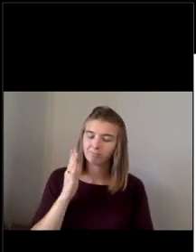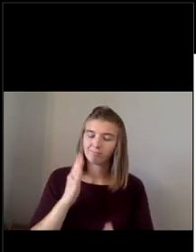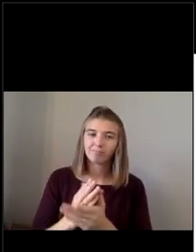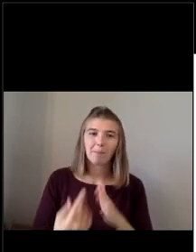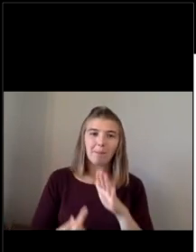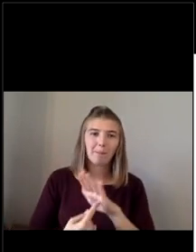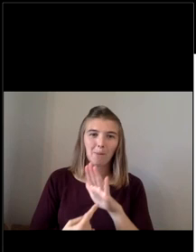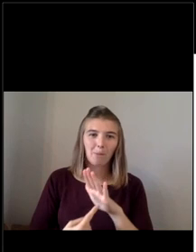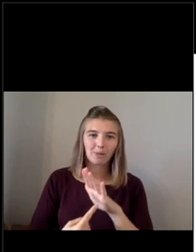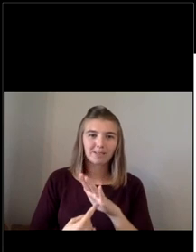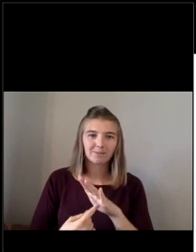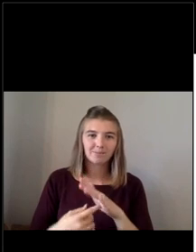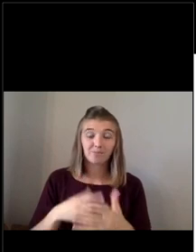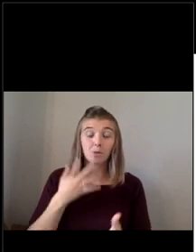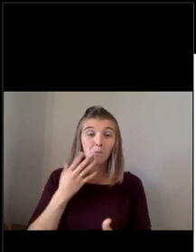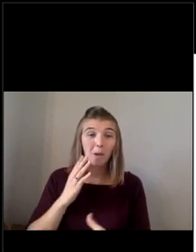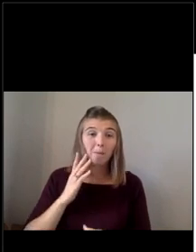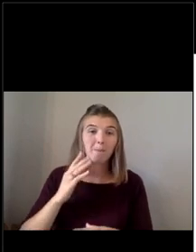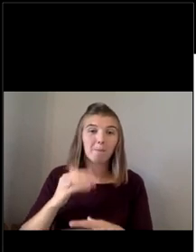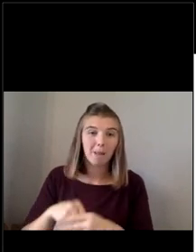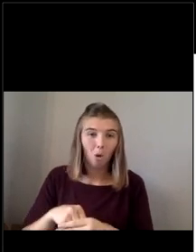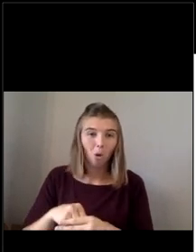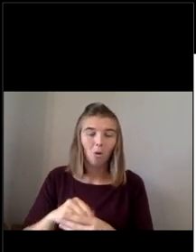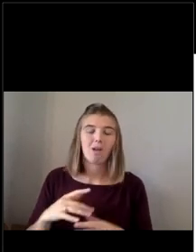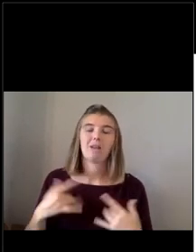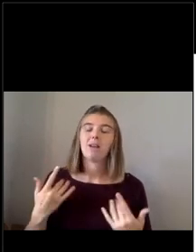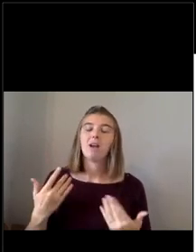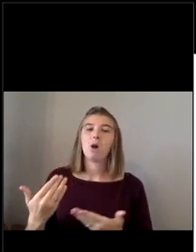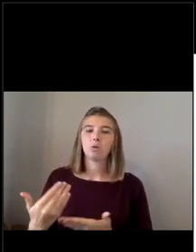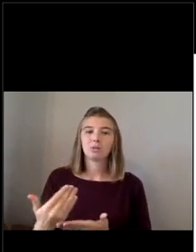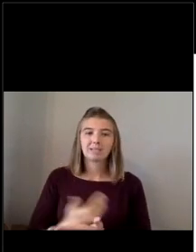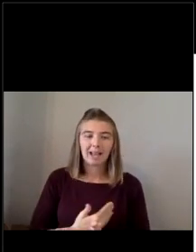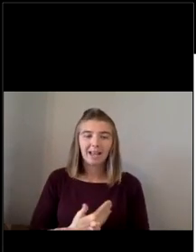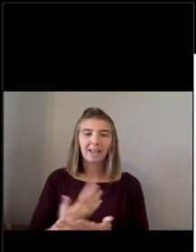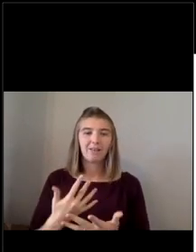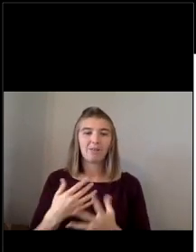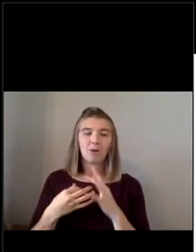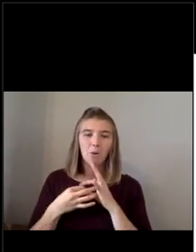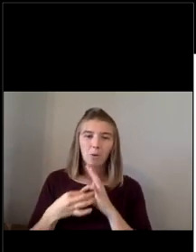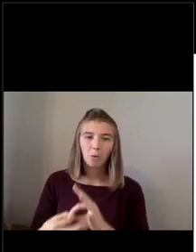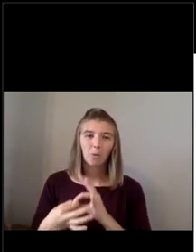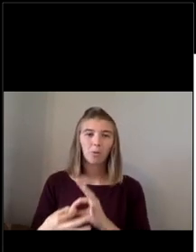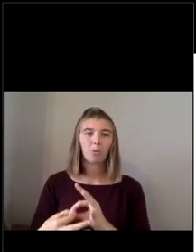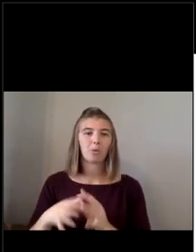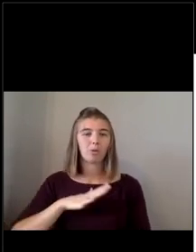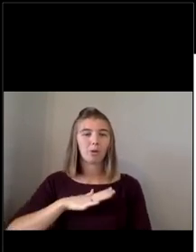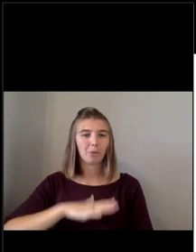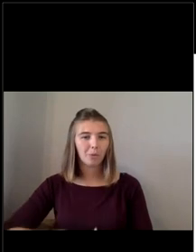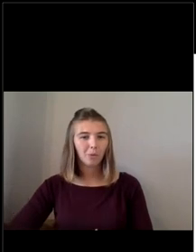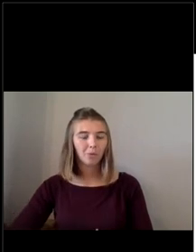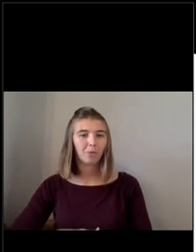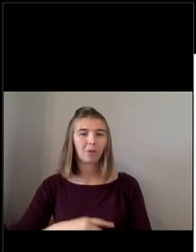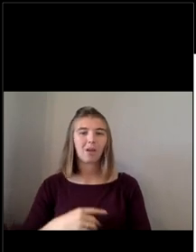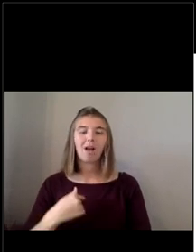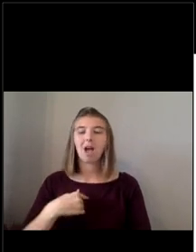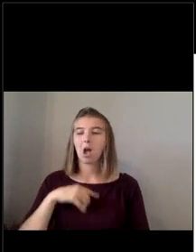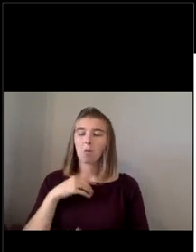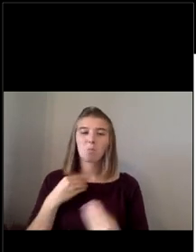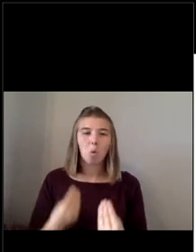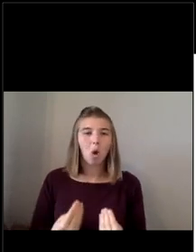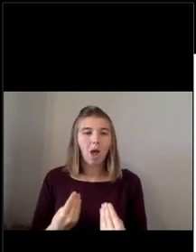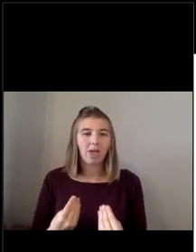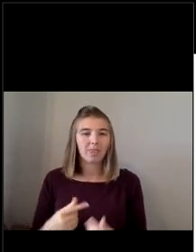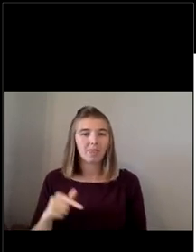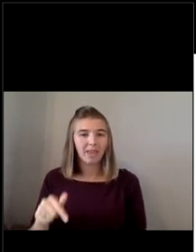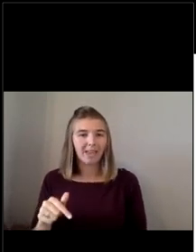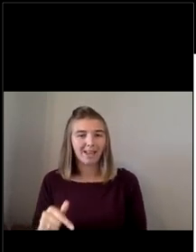is to feel safe, is to feel connected, is to identify as someone of merit who is worthy of belonging